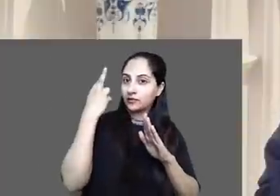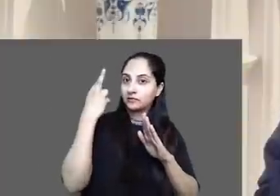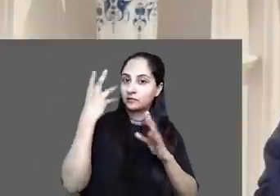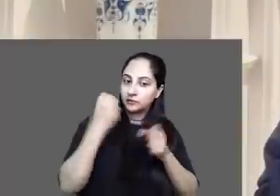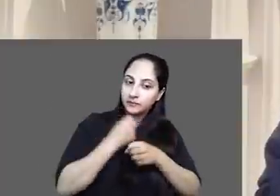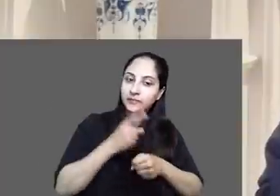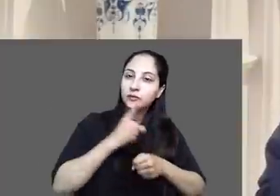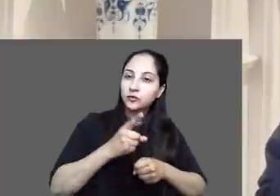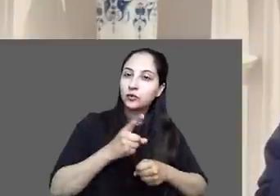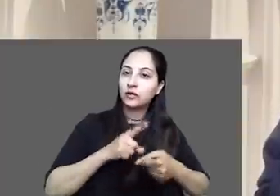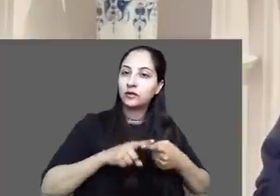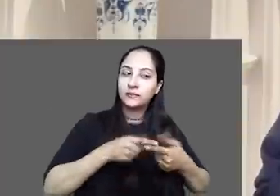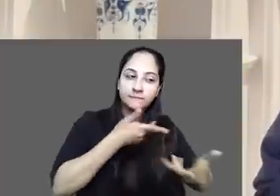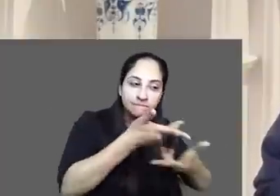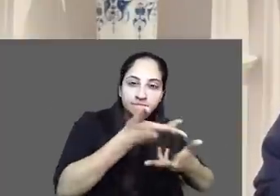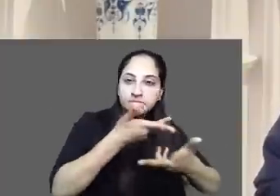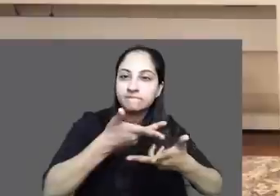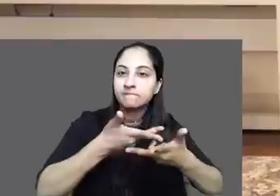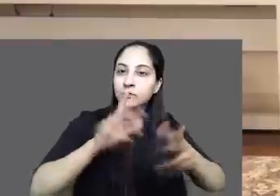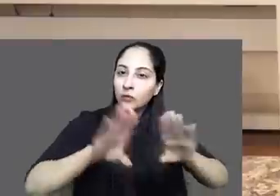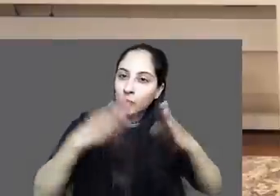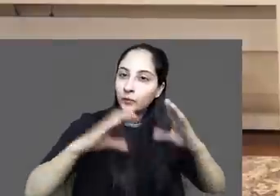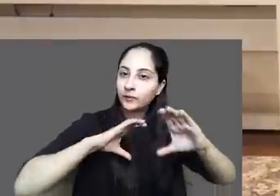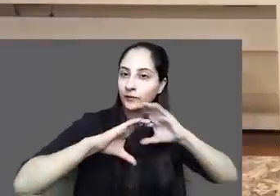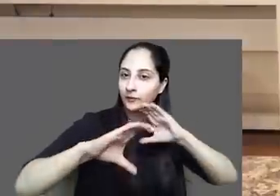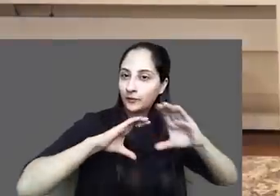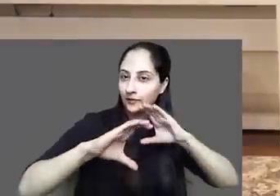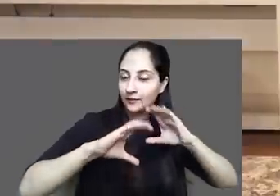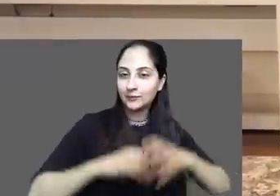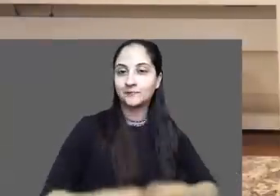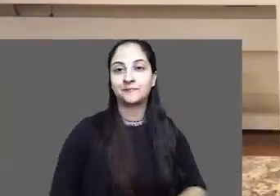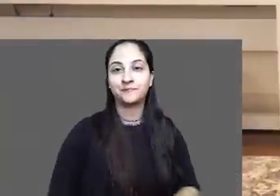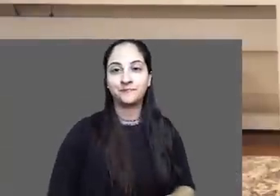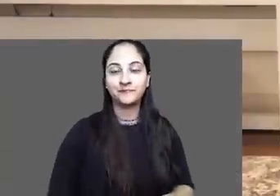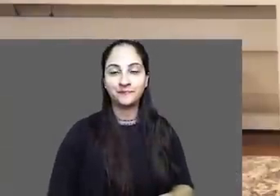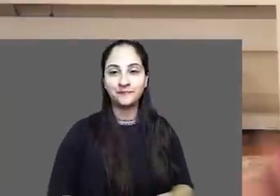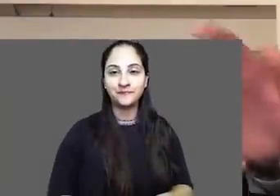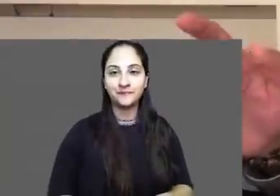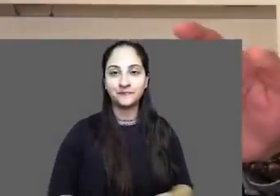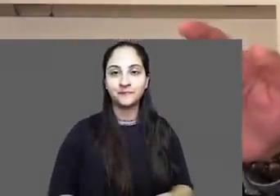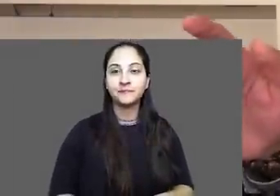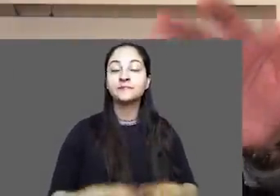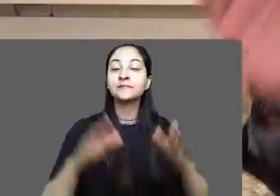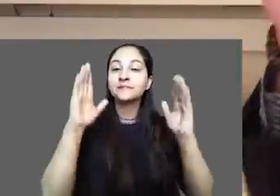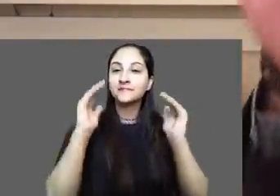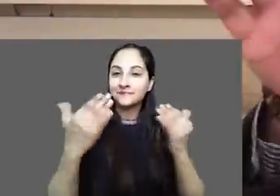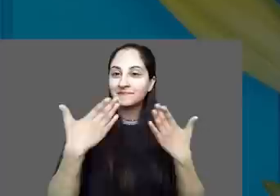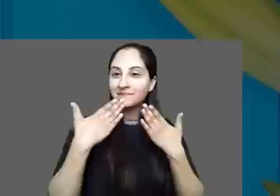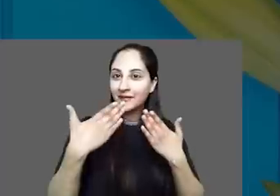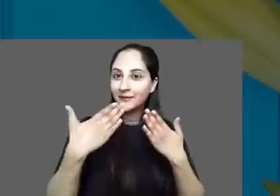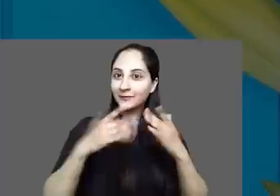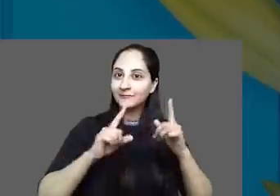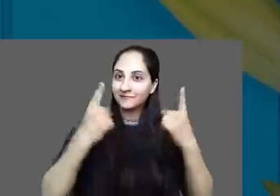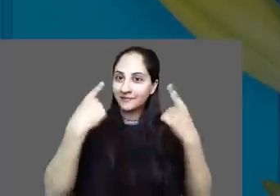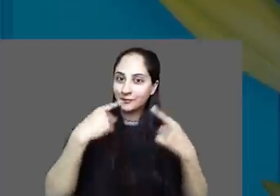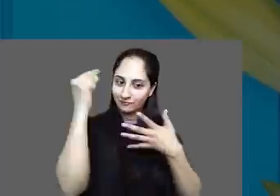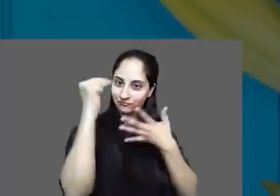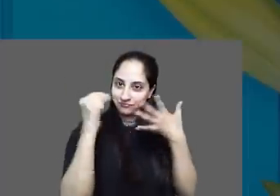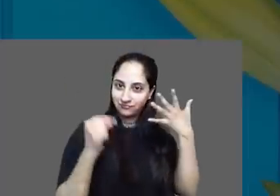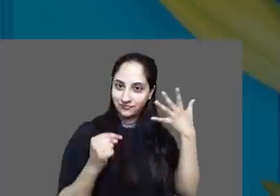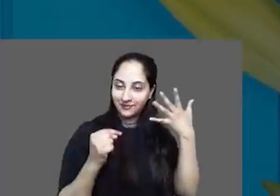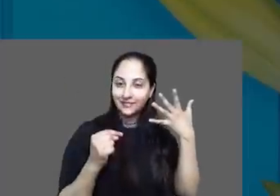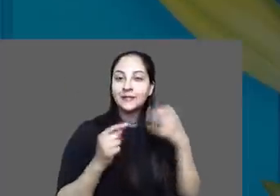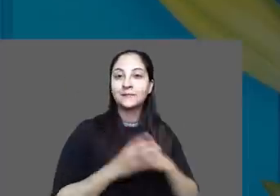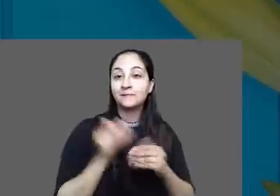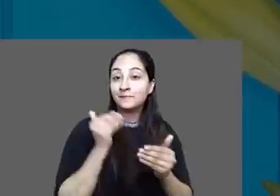do. Okay, there you go. You know, President Saib, I want to ask you to close off any final words of wisdom. But before you do that, you're not off the hook